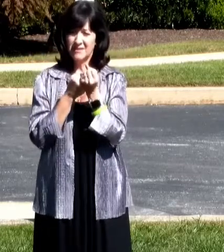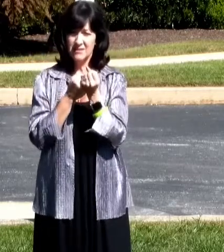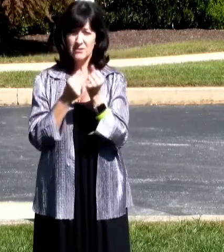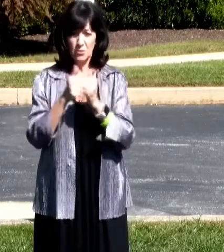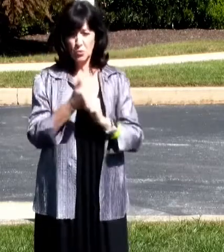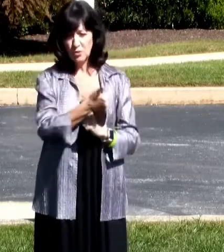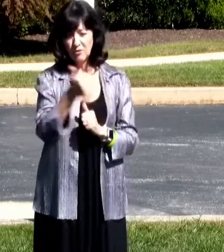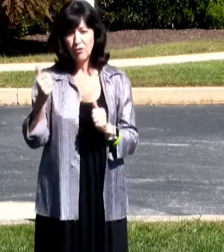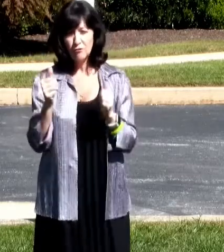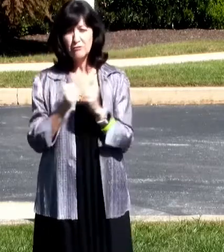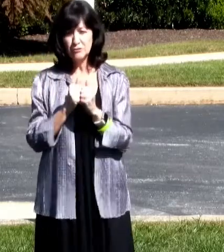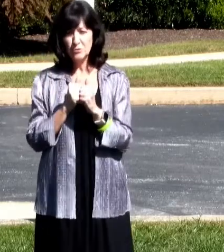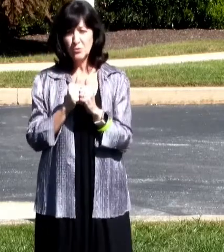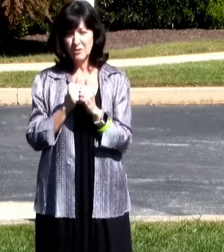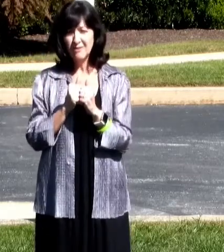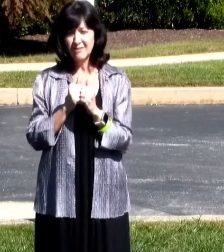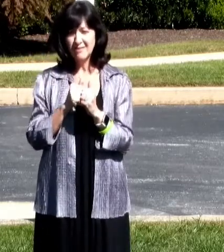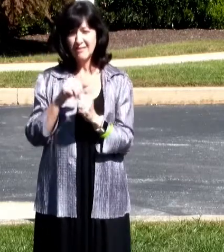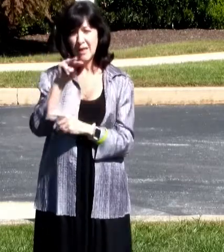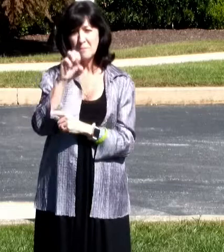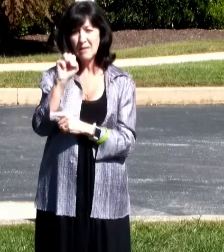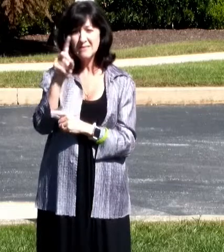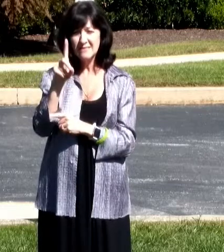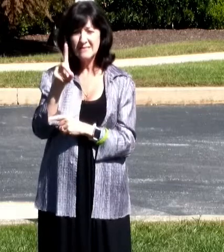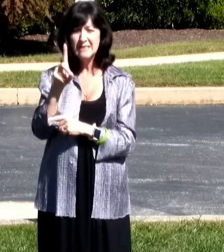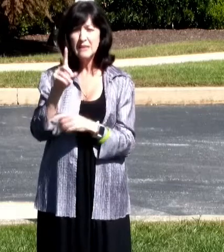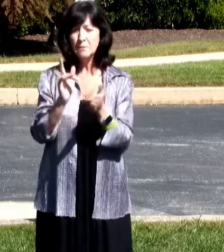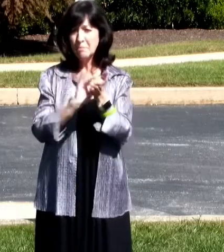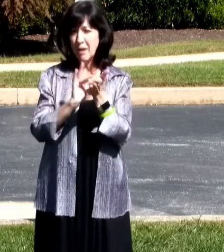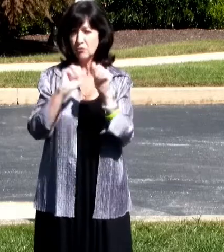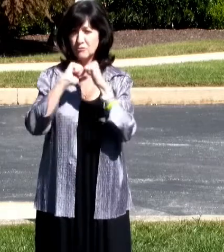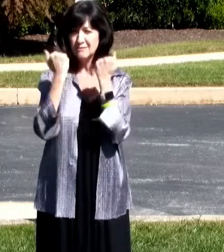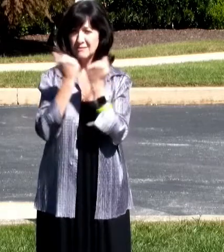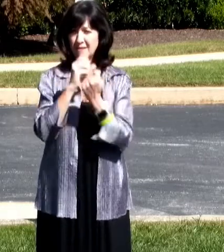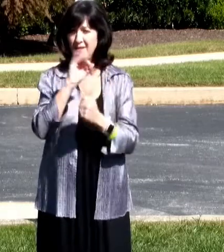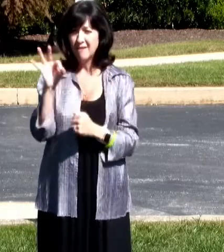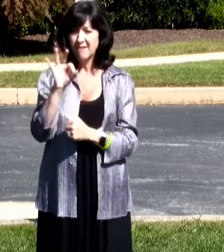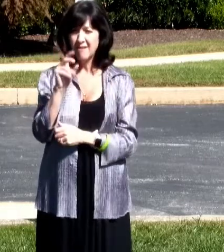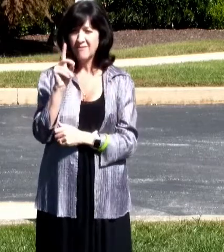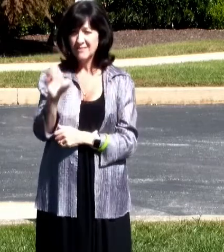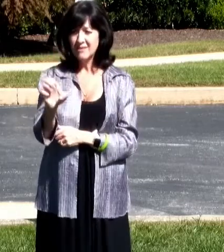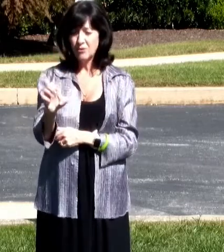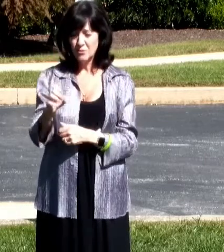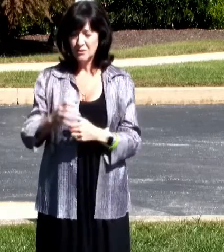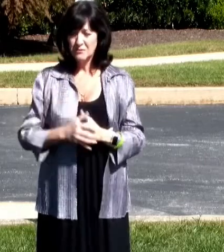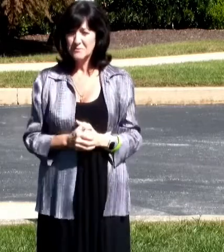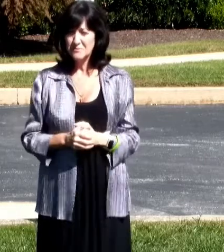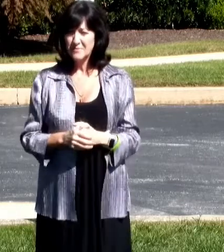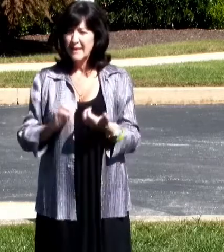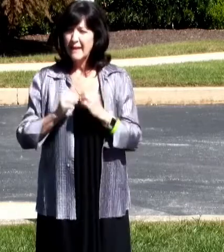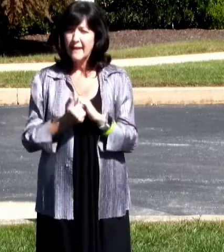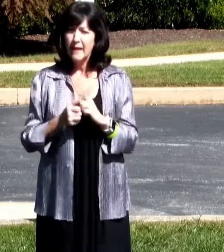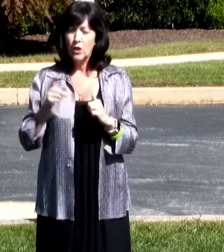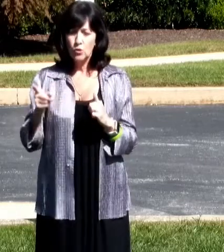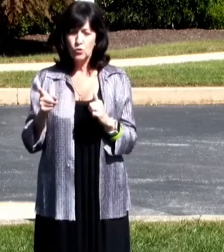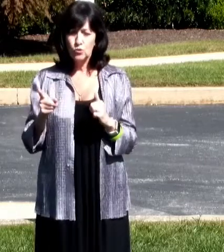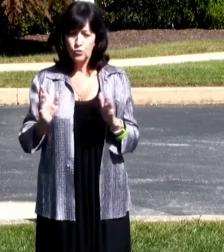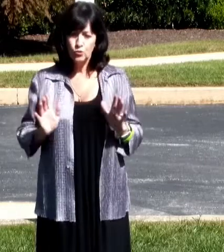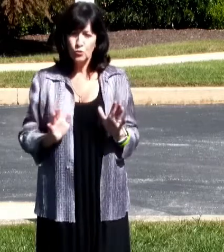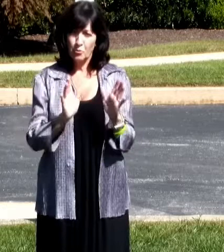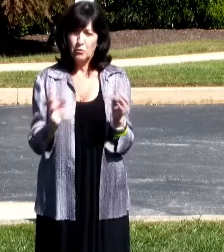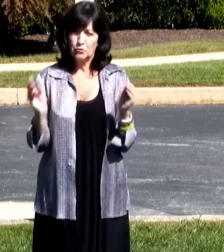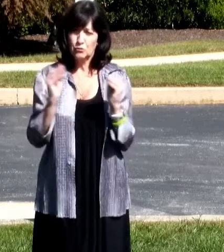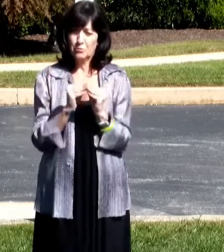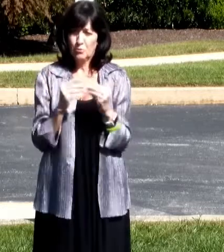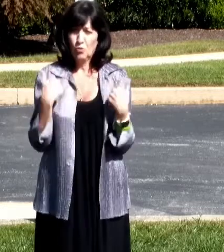Society around just how do you push more healthcare spend, up front. And I